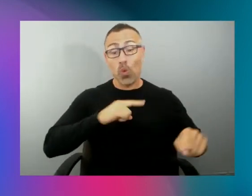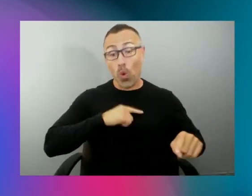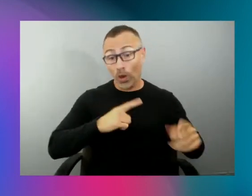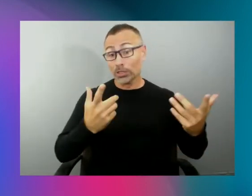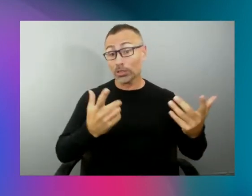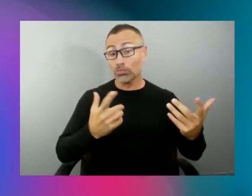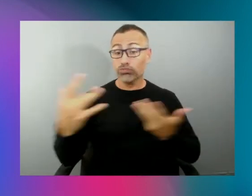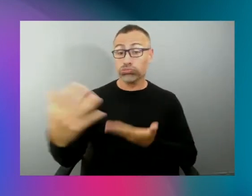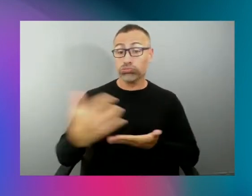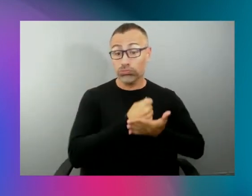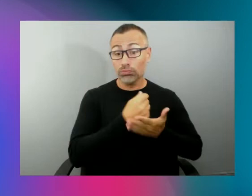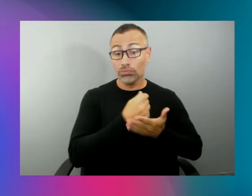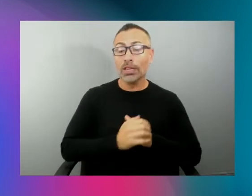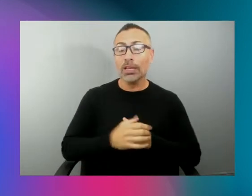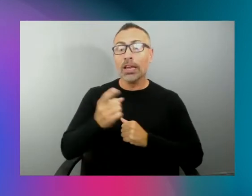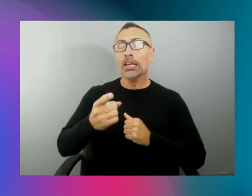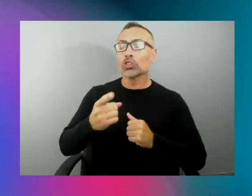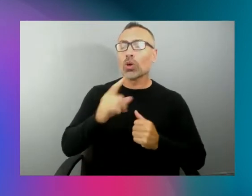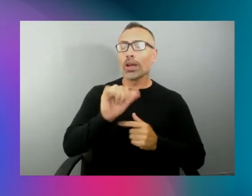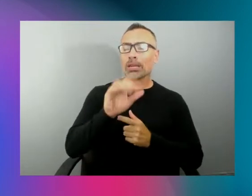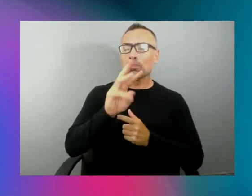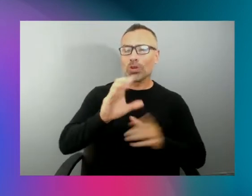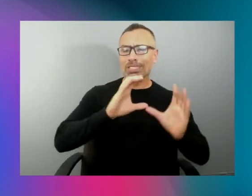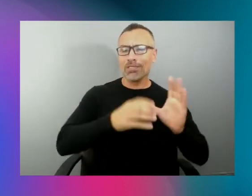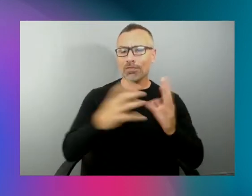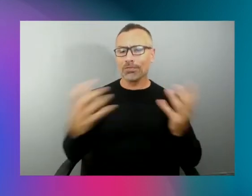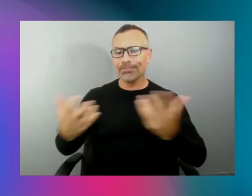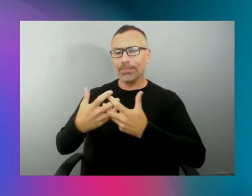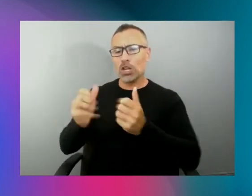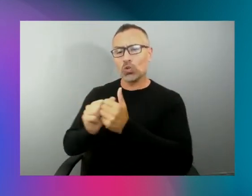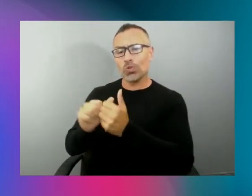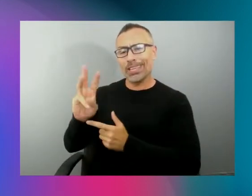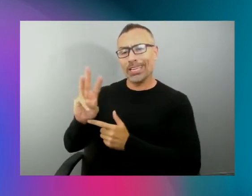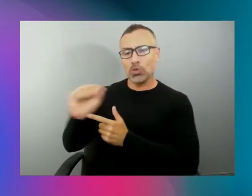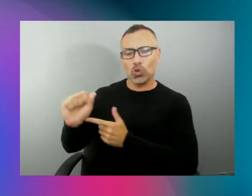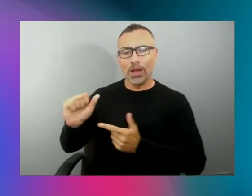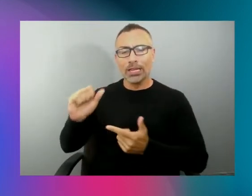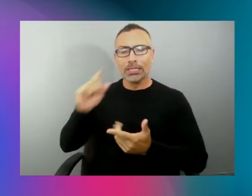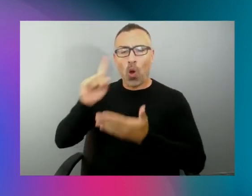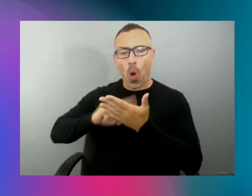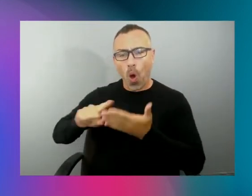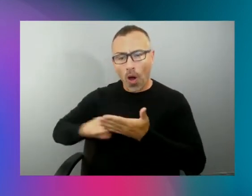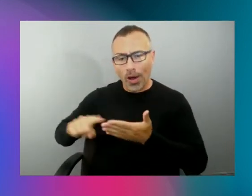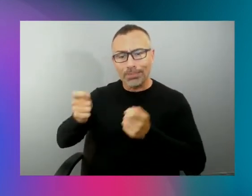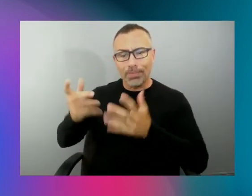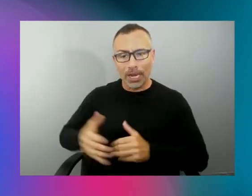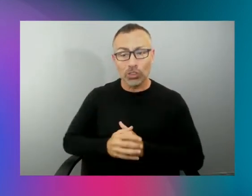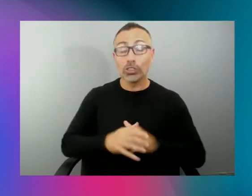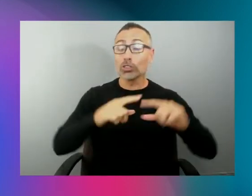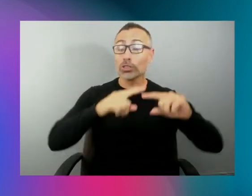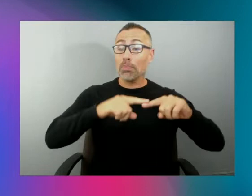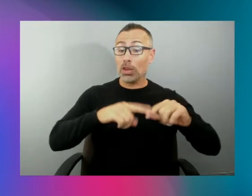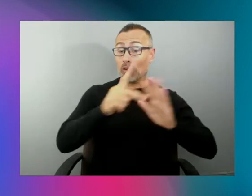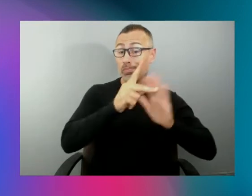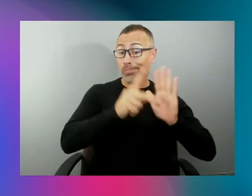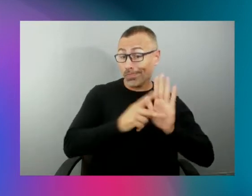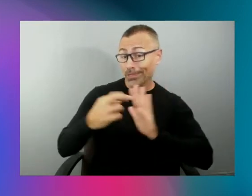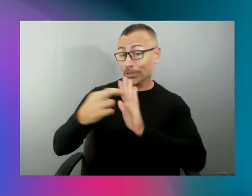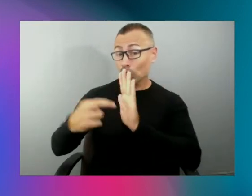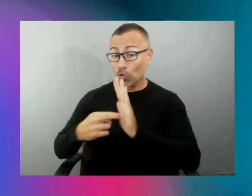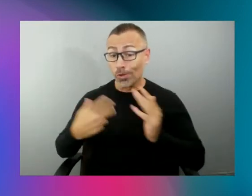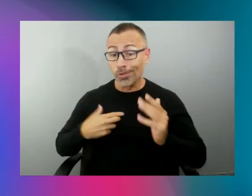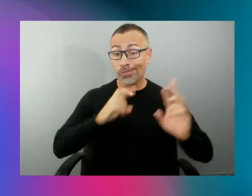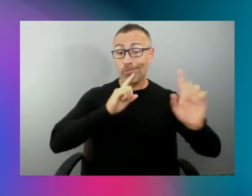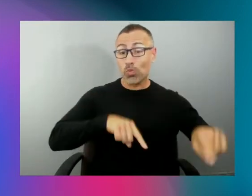results will fed into the Audit Manager. So based on your policies and rules, you can generate the report so that you can get ready for